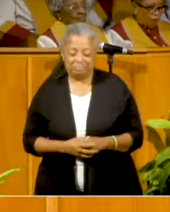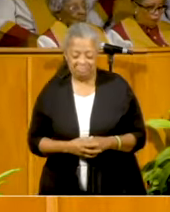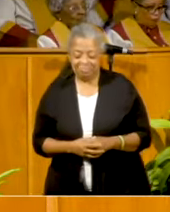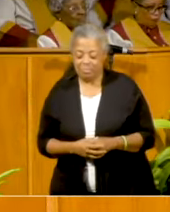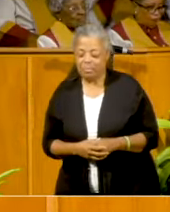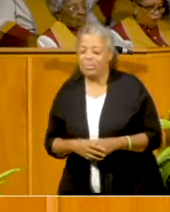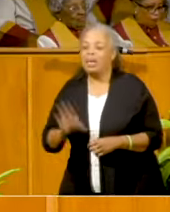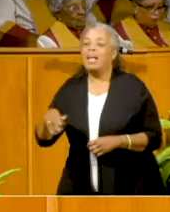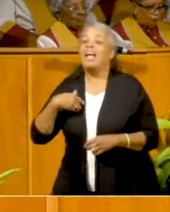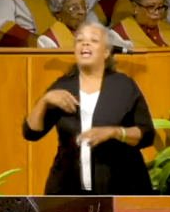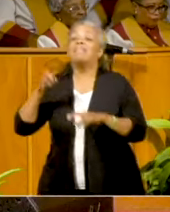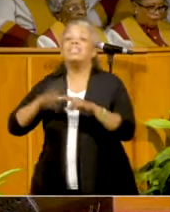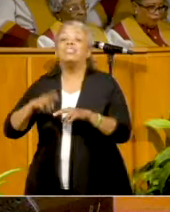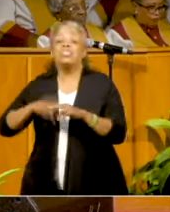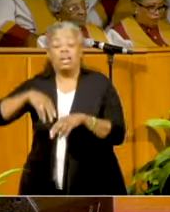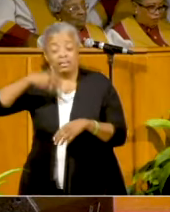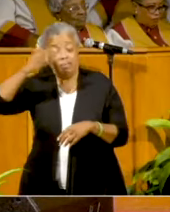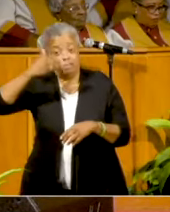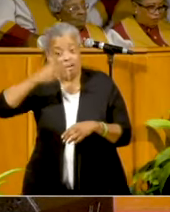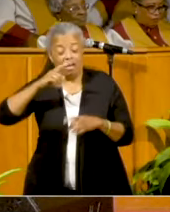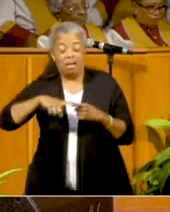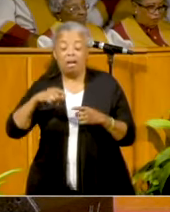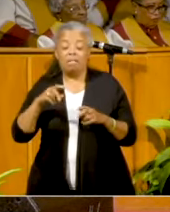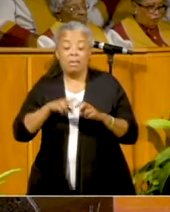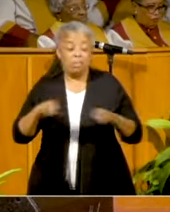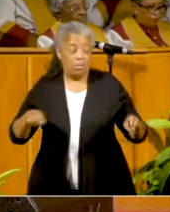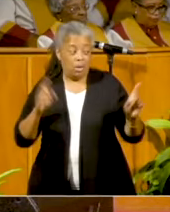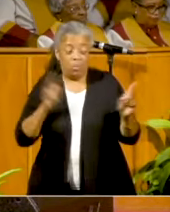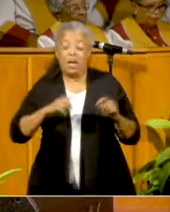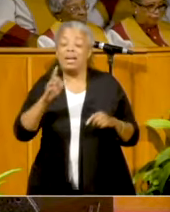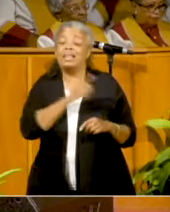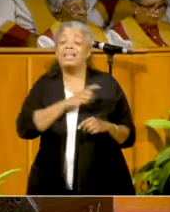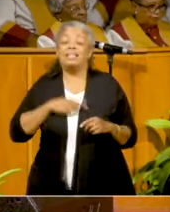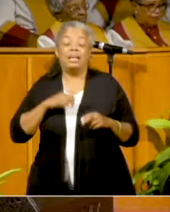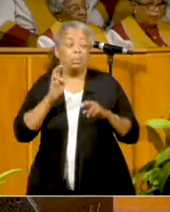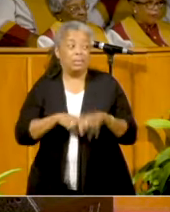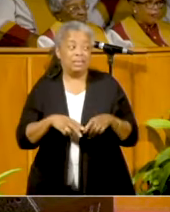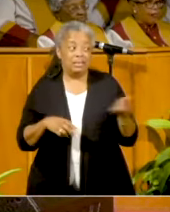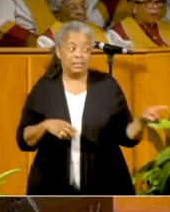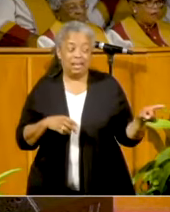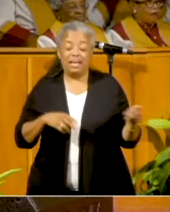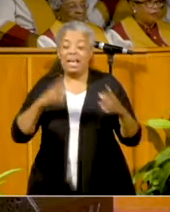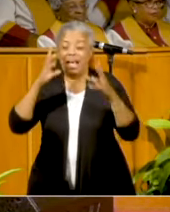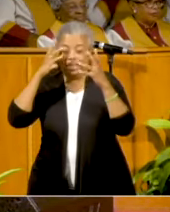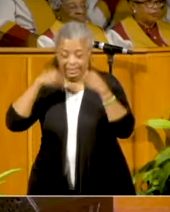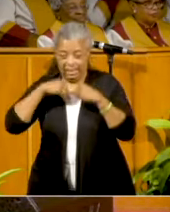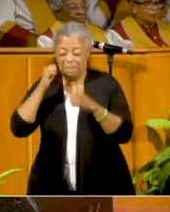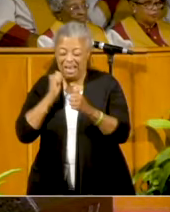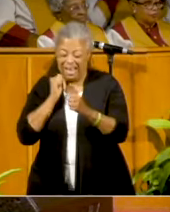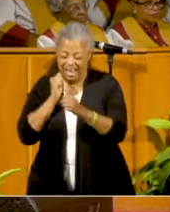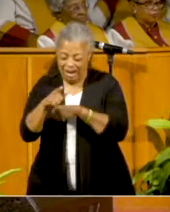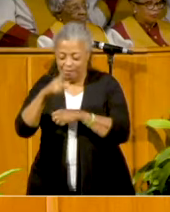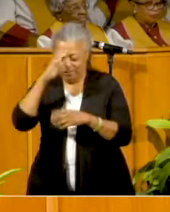Mark, there were chairs up in front of the pulpit where the deacons would sit and fall asleep every Sunday.